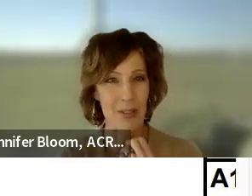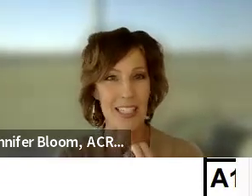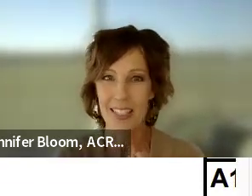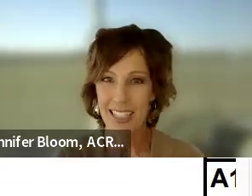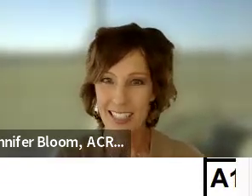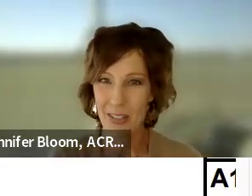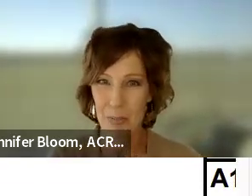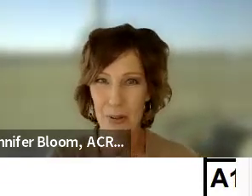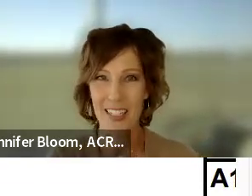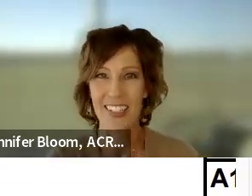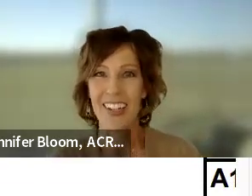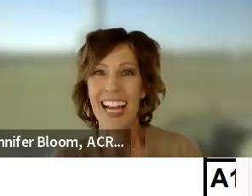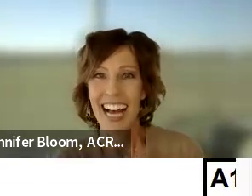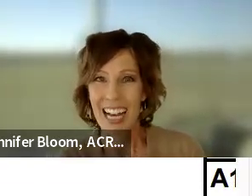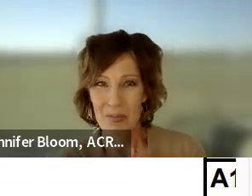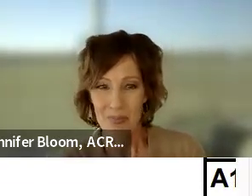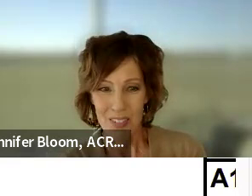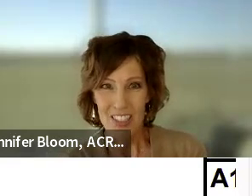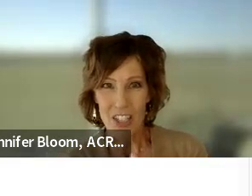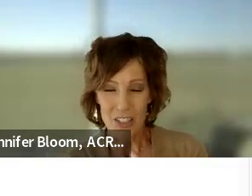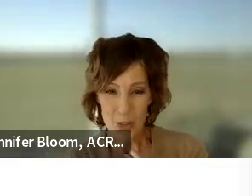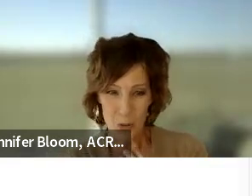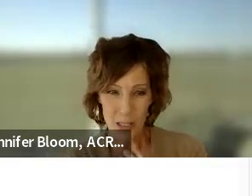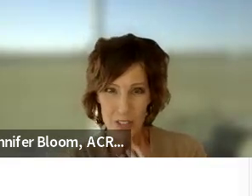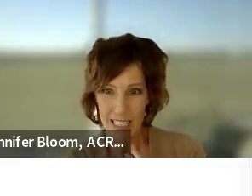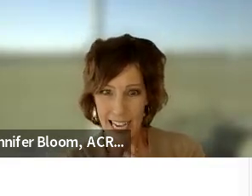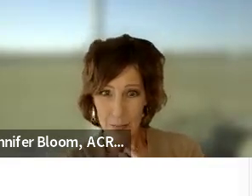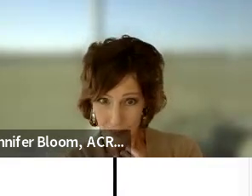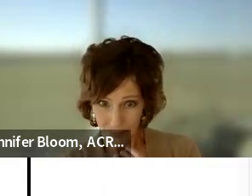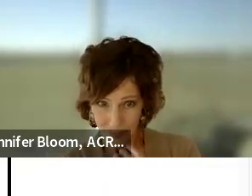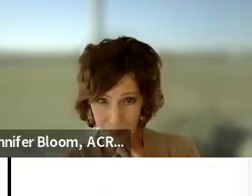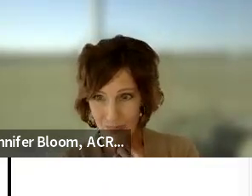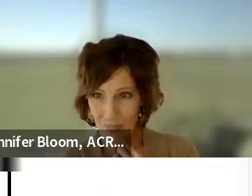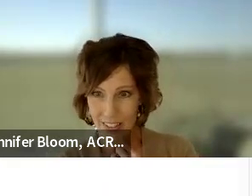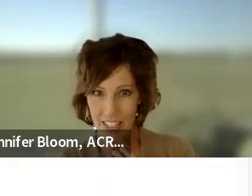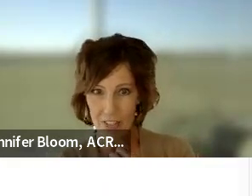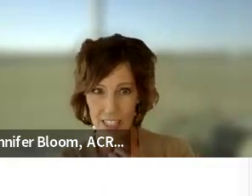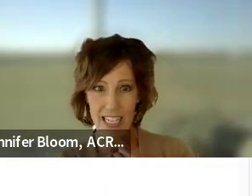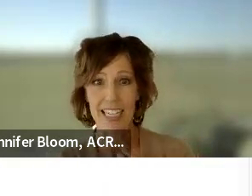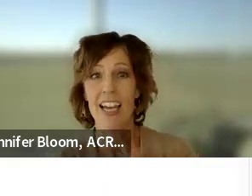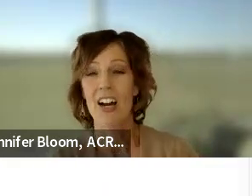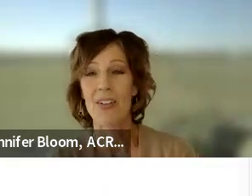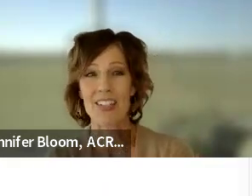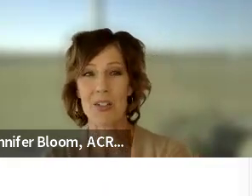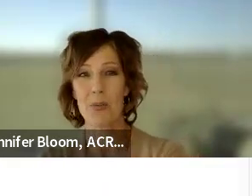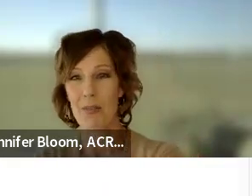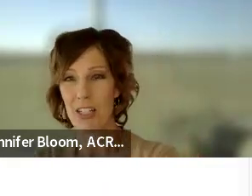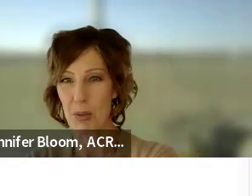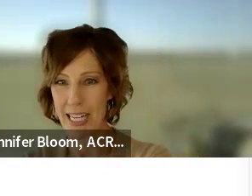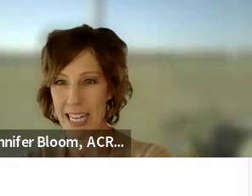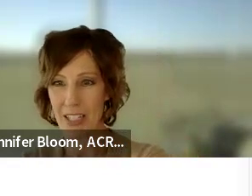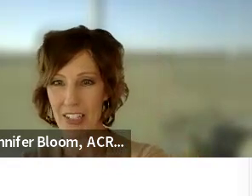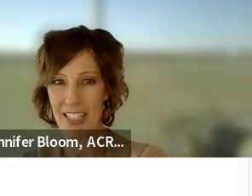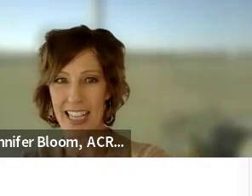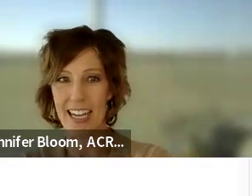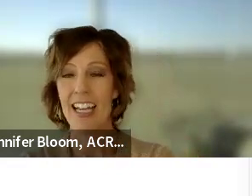writing, but this is the report here. John, could you scroll up just a tad? Thank you for navigating. Okay, so what I wanted